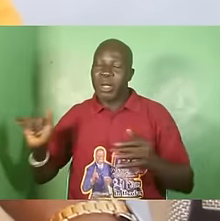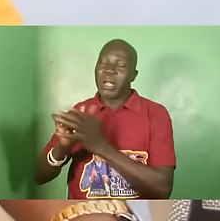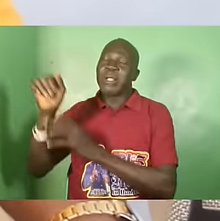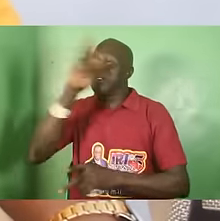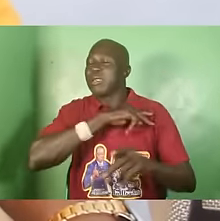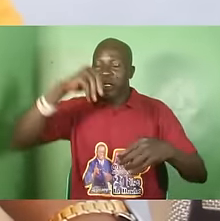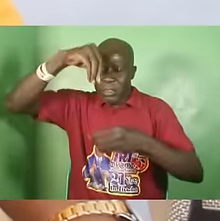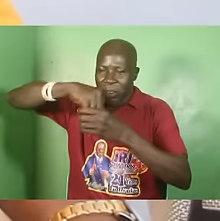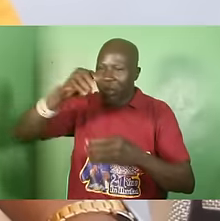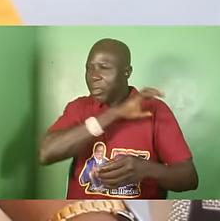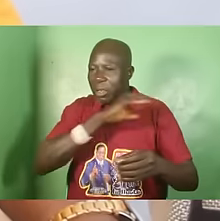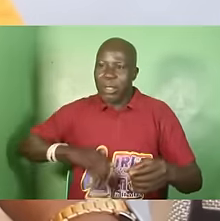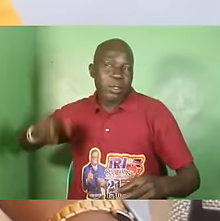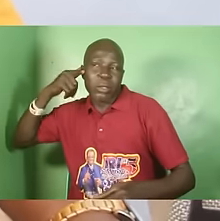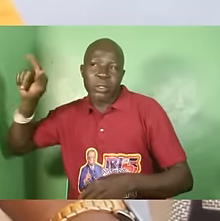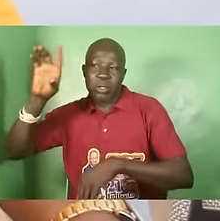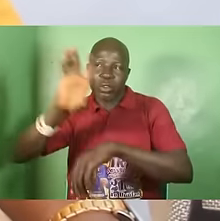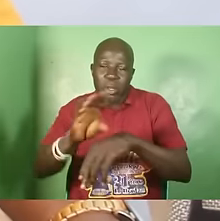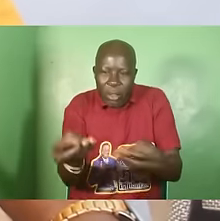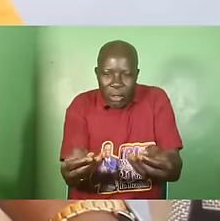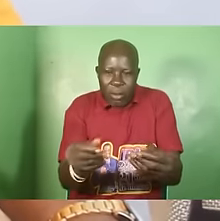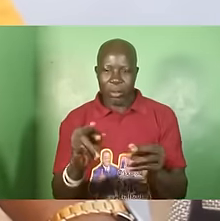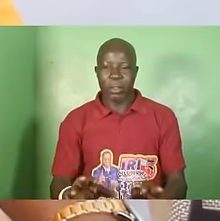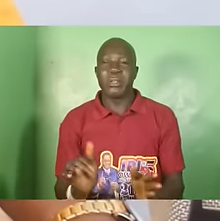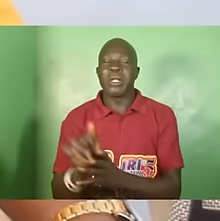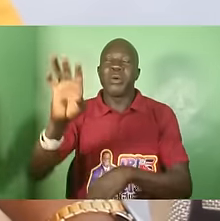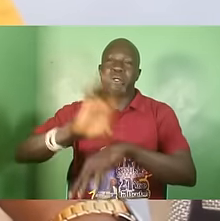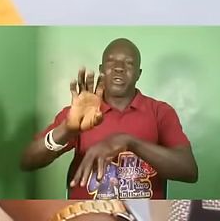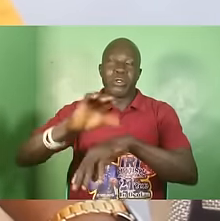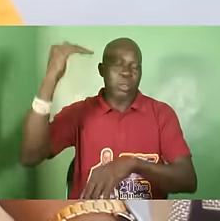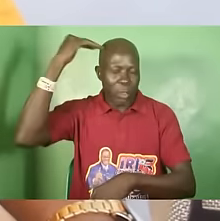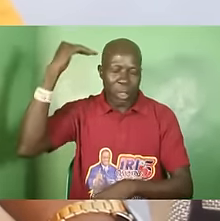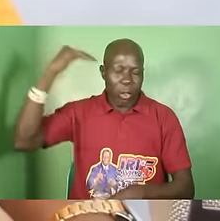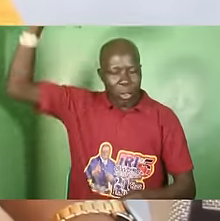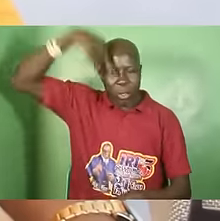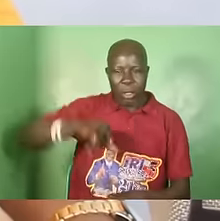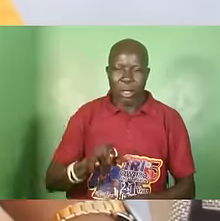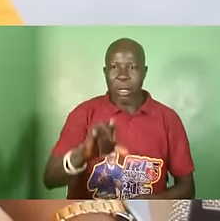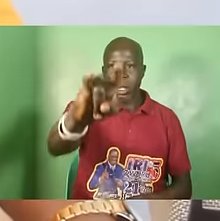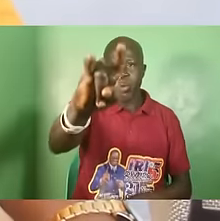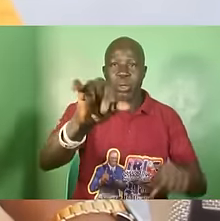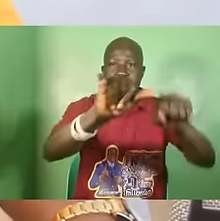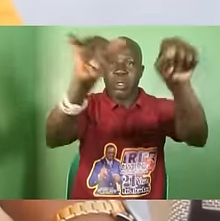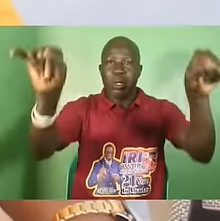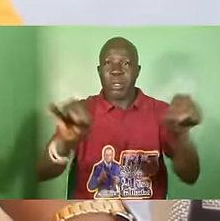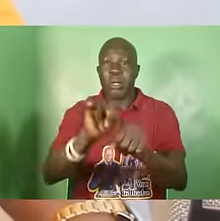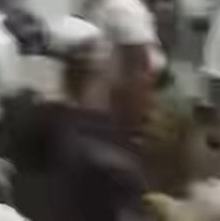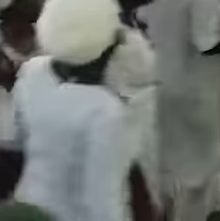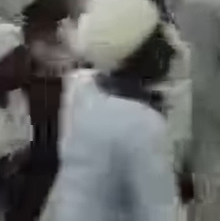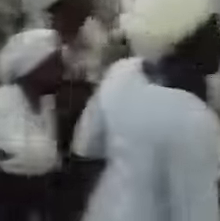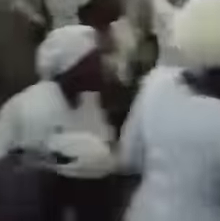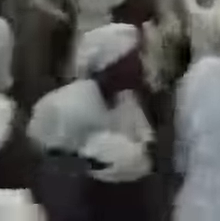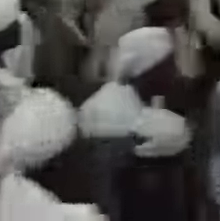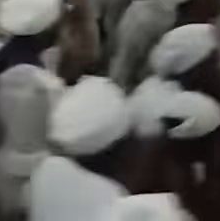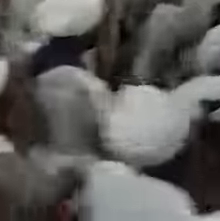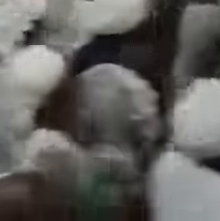Babasebioba lati jo seed of Ragodin Church land of reality tolujo a wa ni baremu idobi airport area na ebe ibadan is